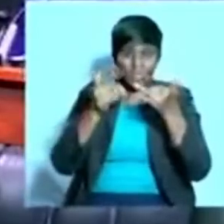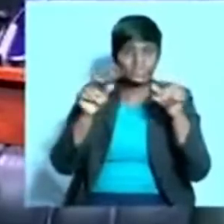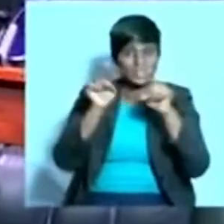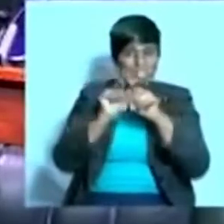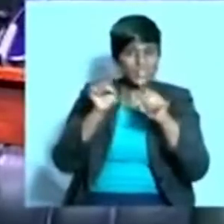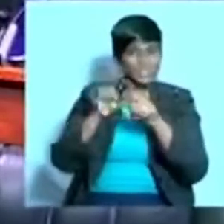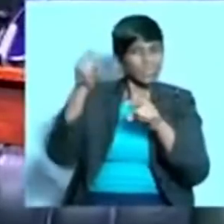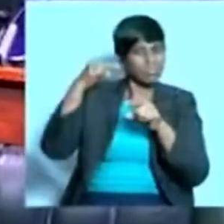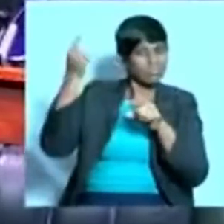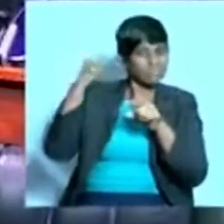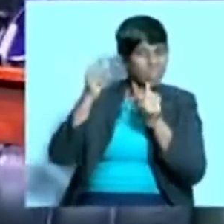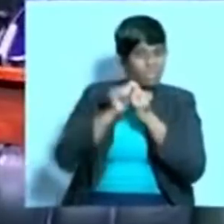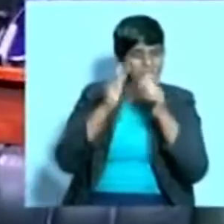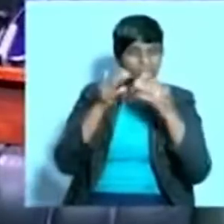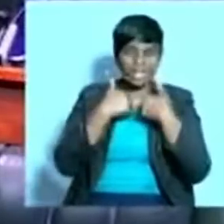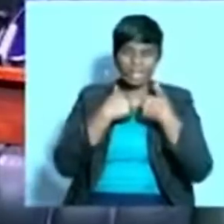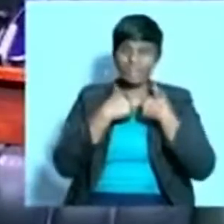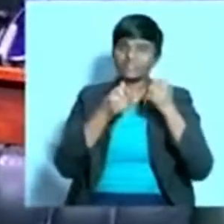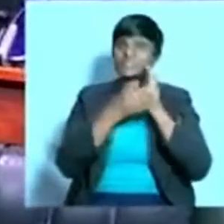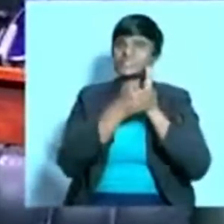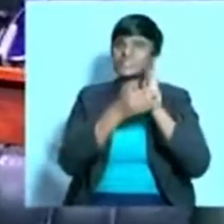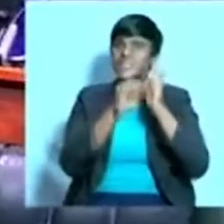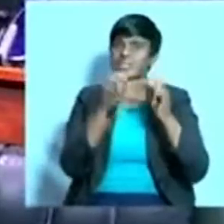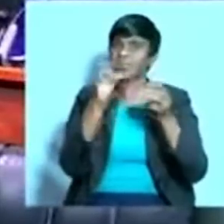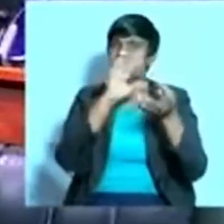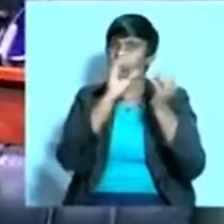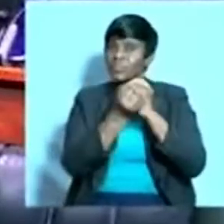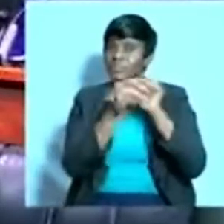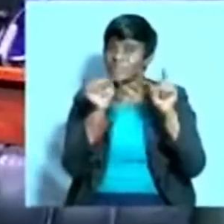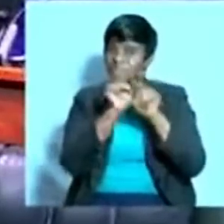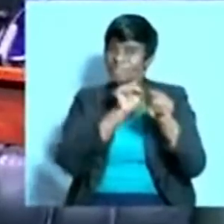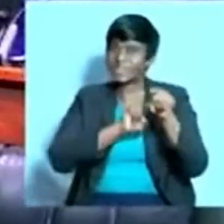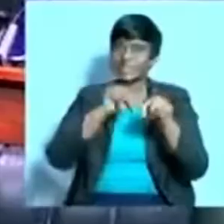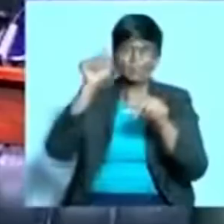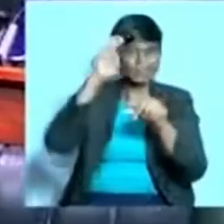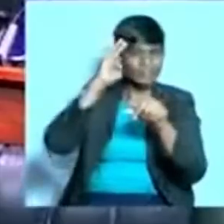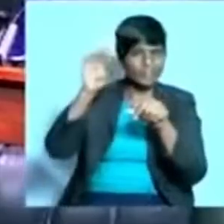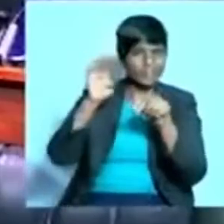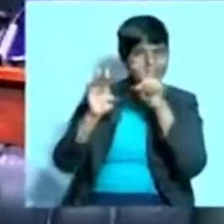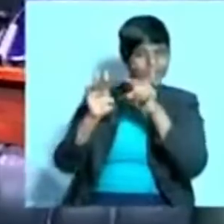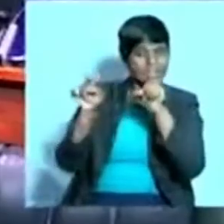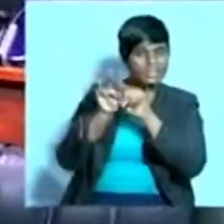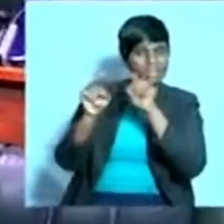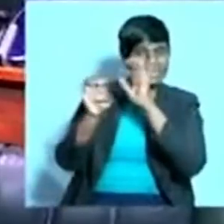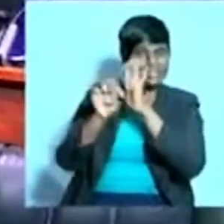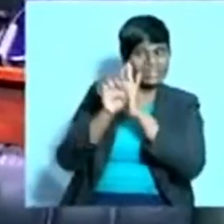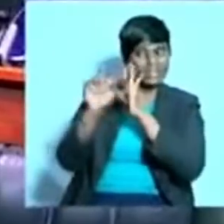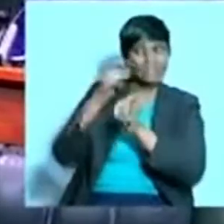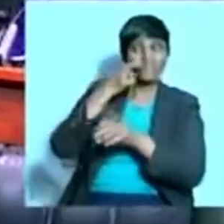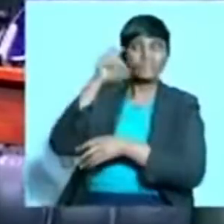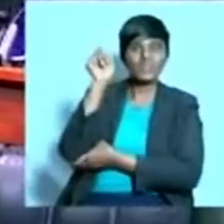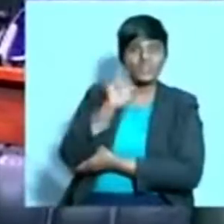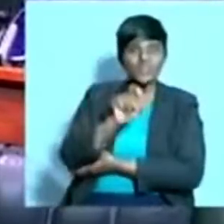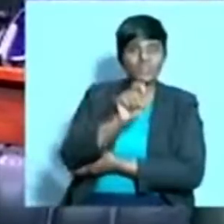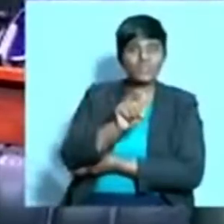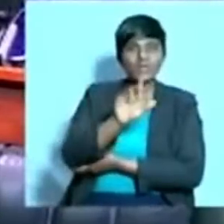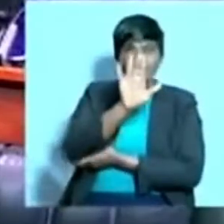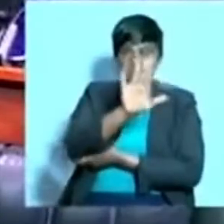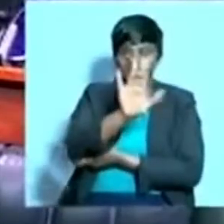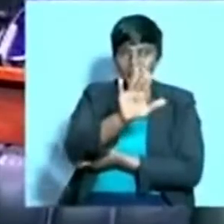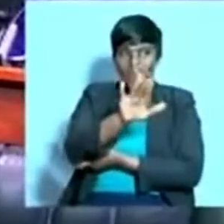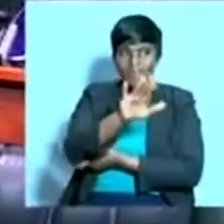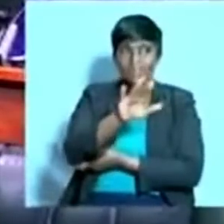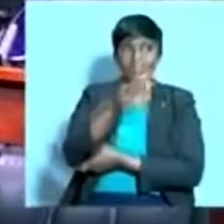by without having the leader of opposition being recognized as the directive and